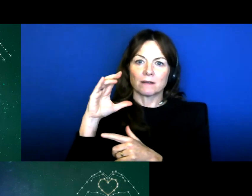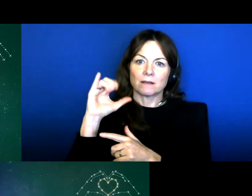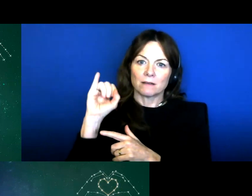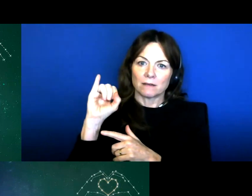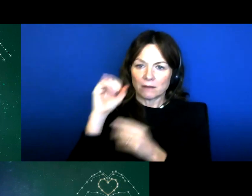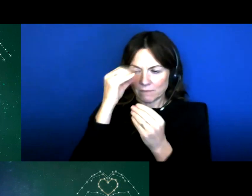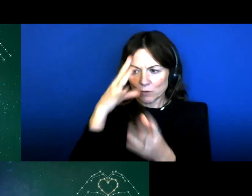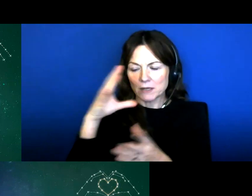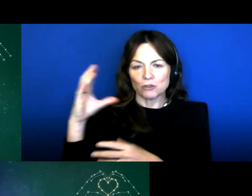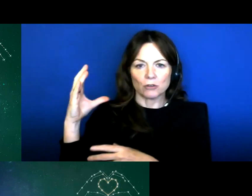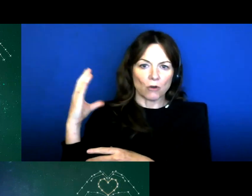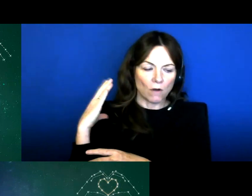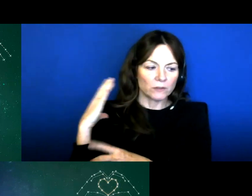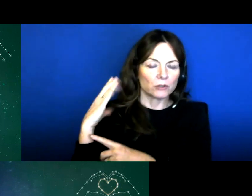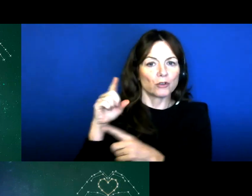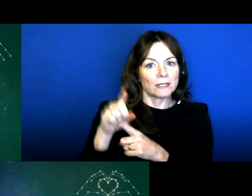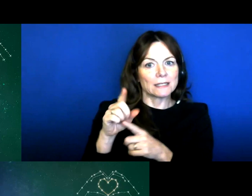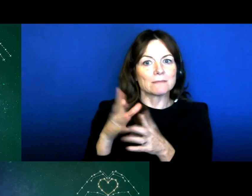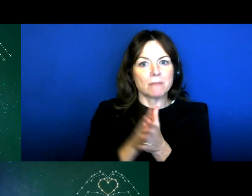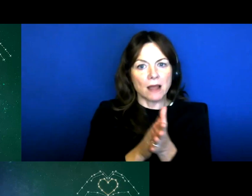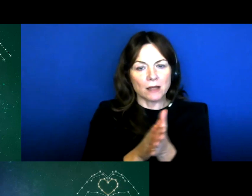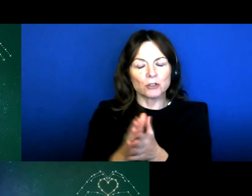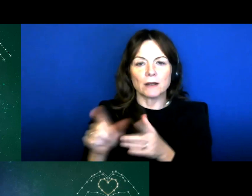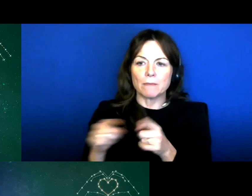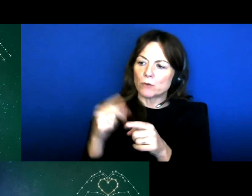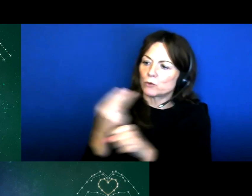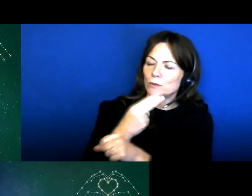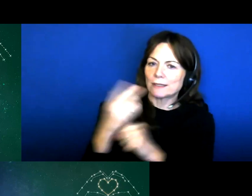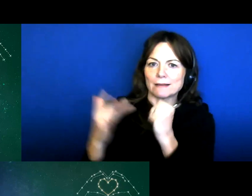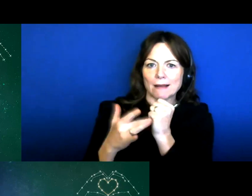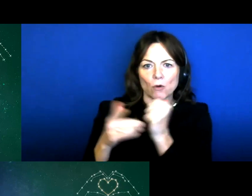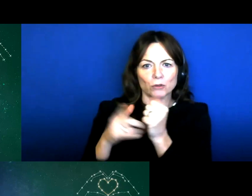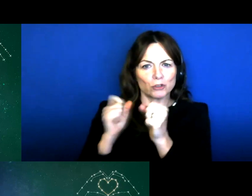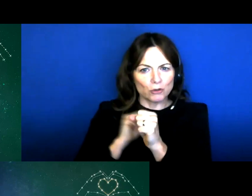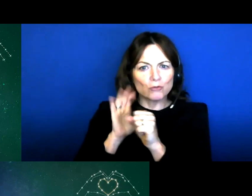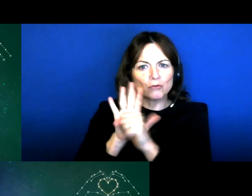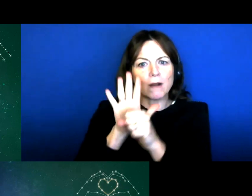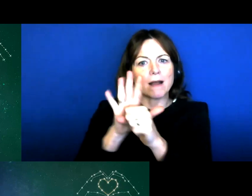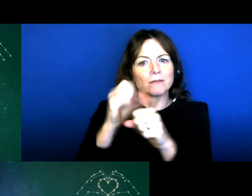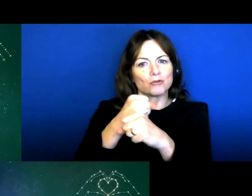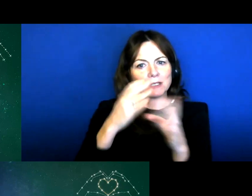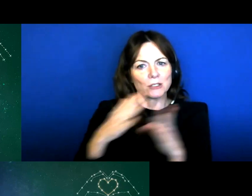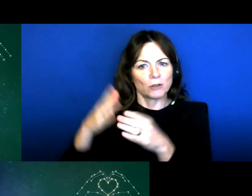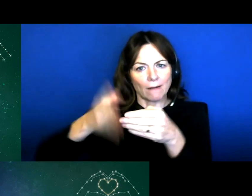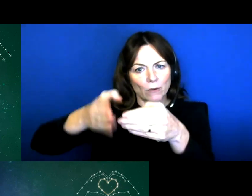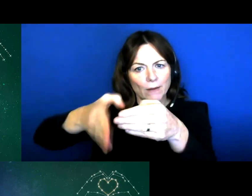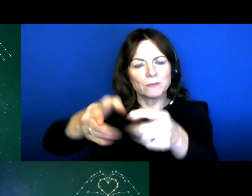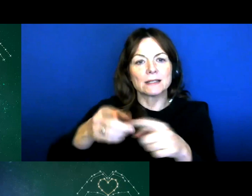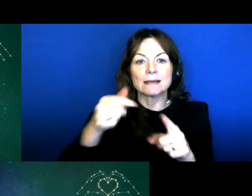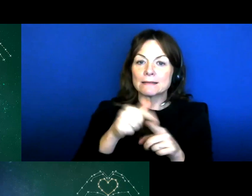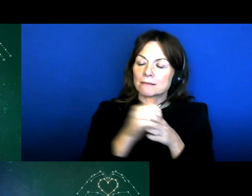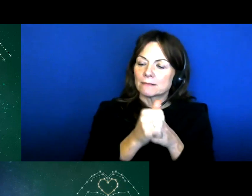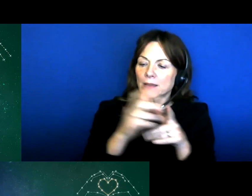Zachy is passionate about leveraging technology to drive strategic outcomes and has led large-scale